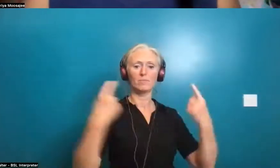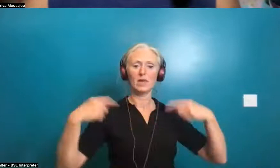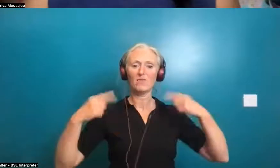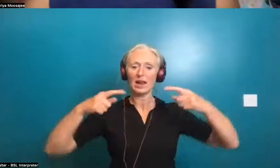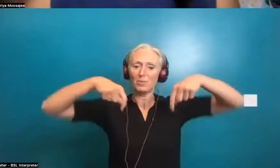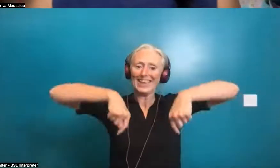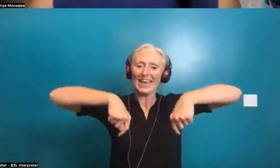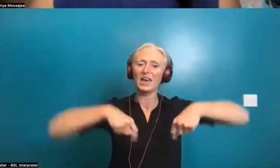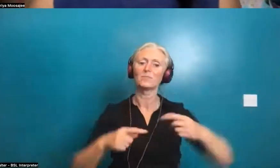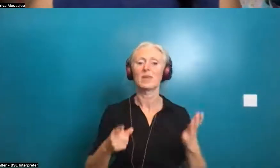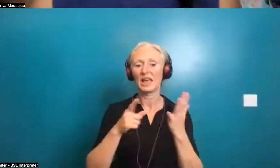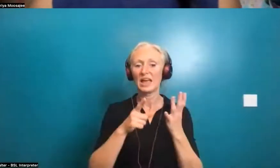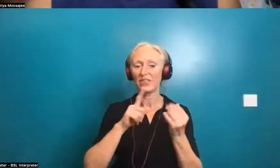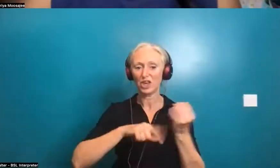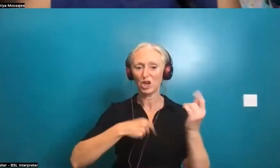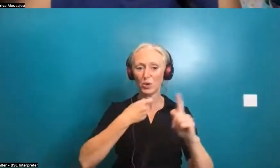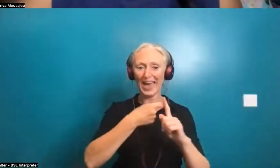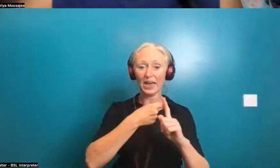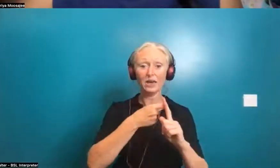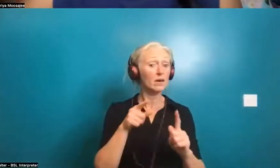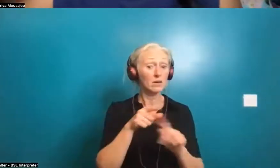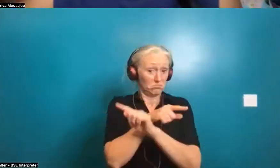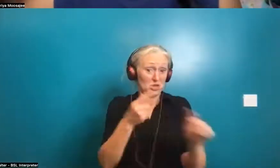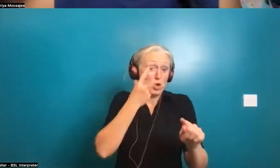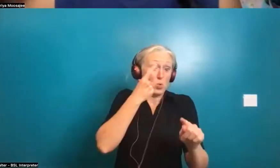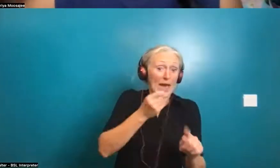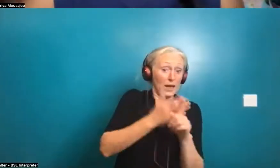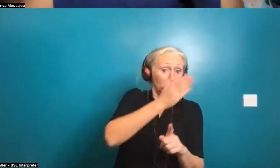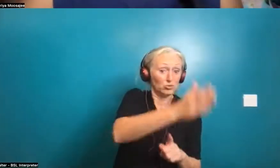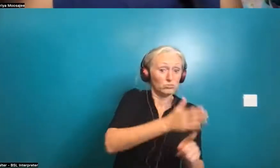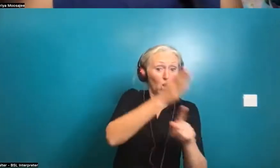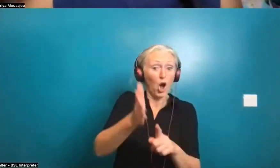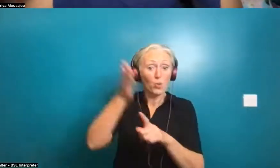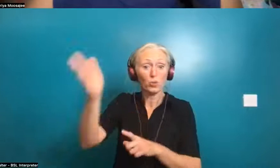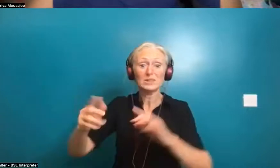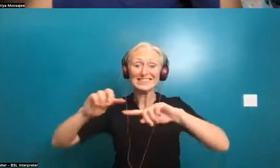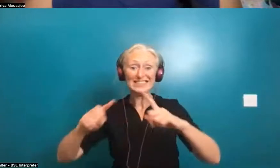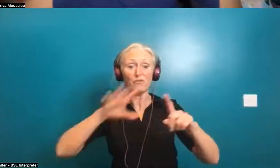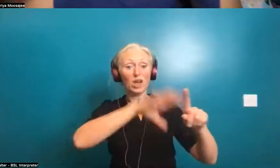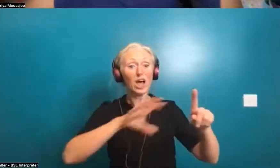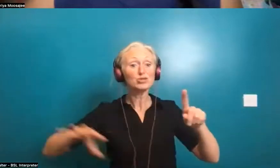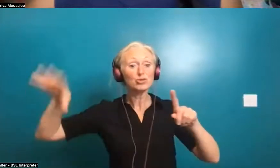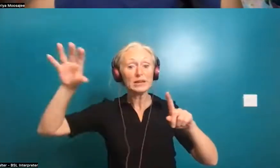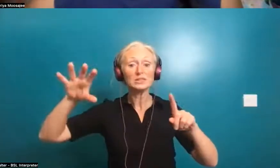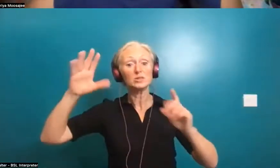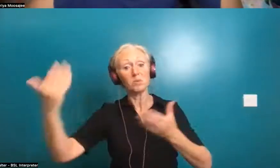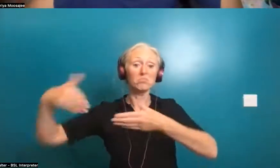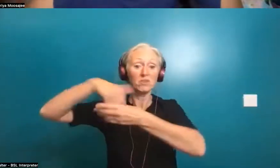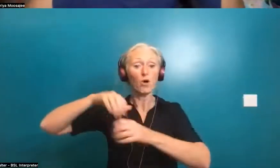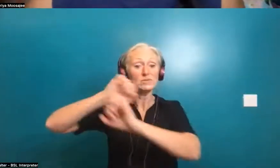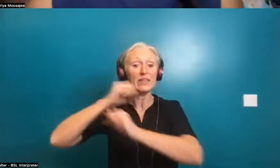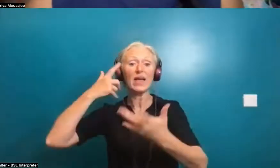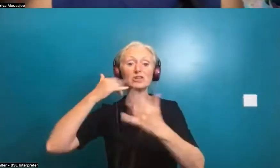there's no restriction to you guys going to other countries to get involved in trials, but just to say that every trial has its own